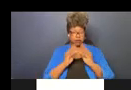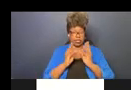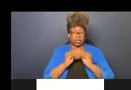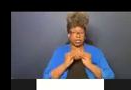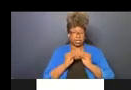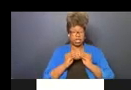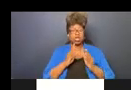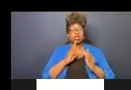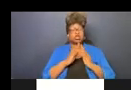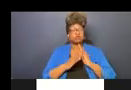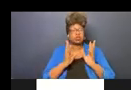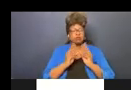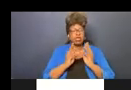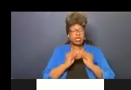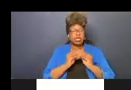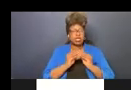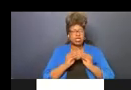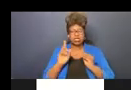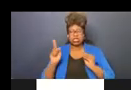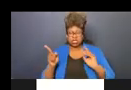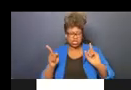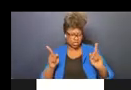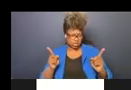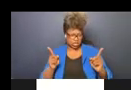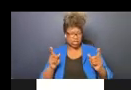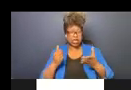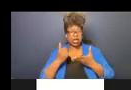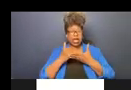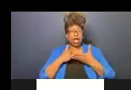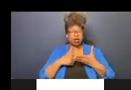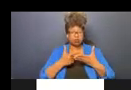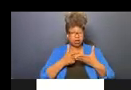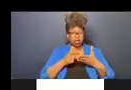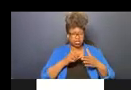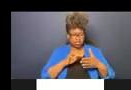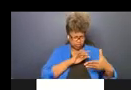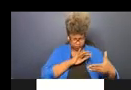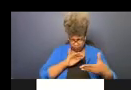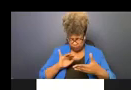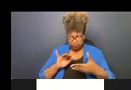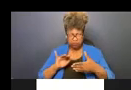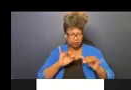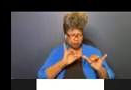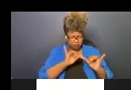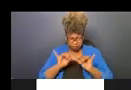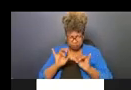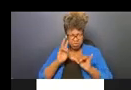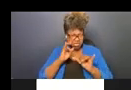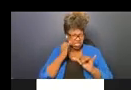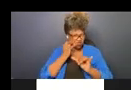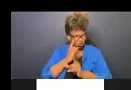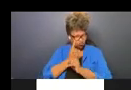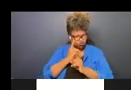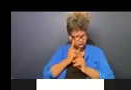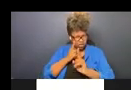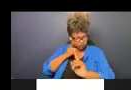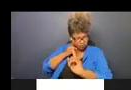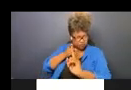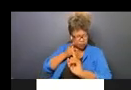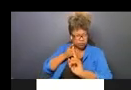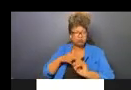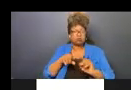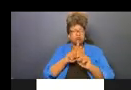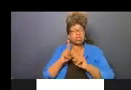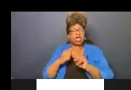bookend milestones or really check in and make sure that we're on the right track. But just about weekly, we're also having